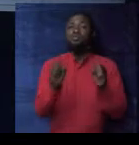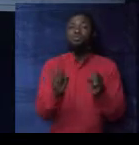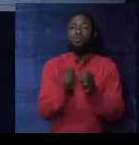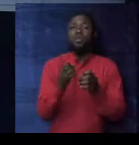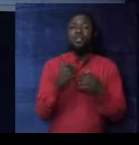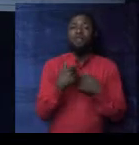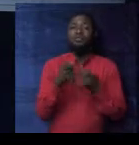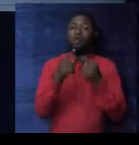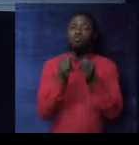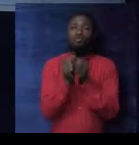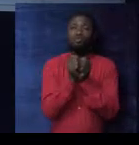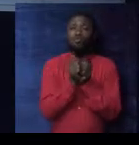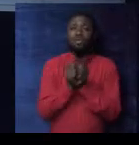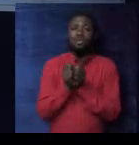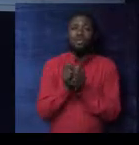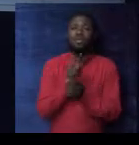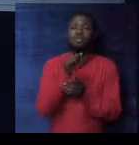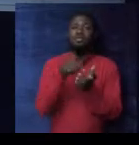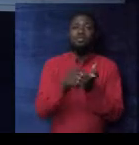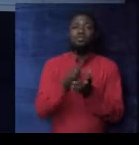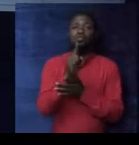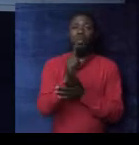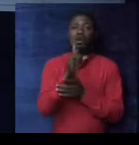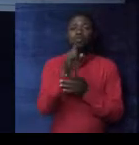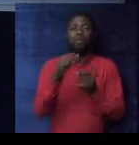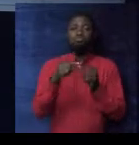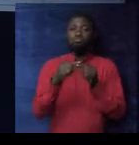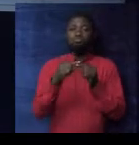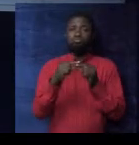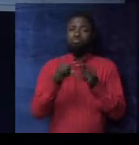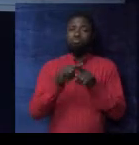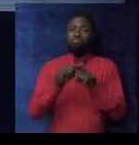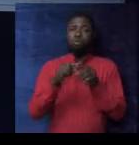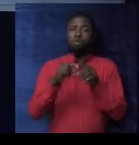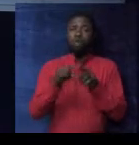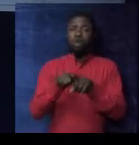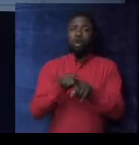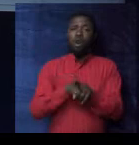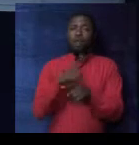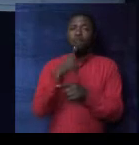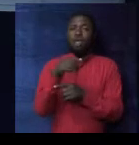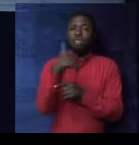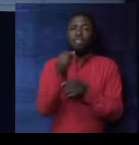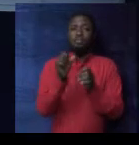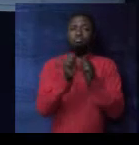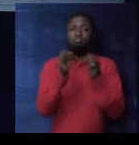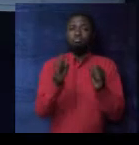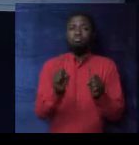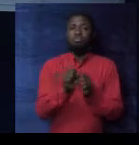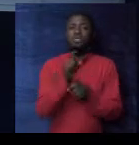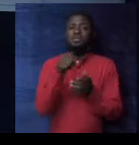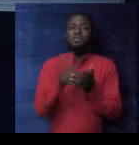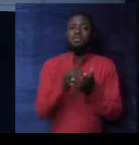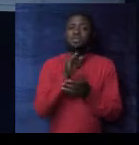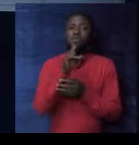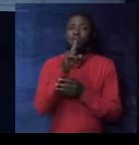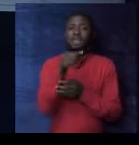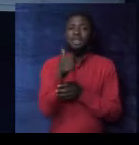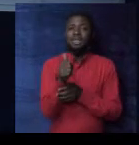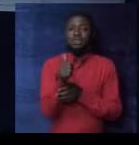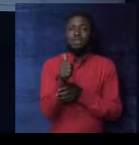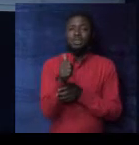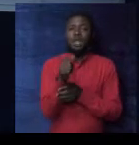squares have come together, and you have 1 long strip. So this 1 means 1 long strip of 10 small squares. So you have 1, and this is what you